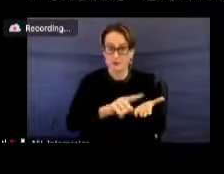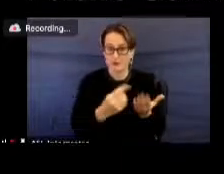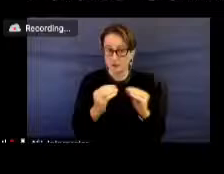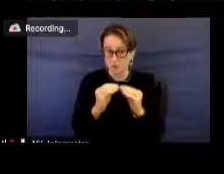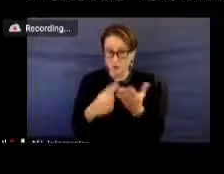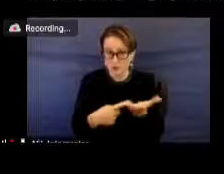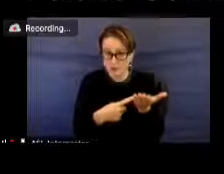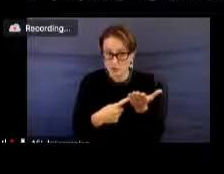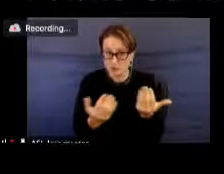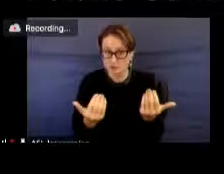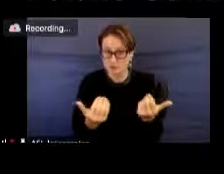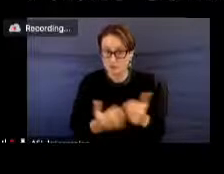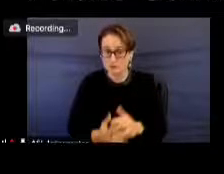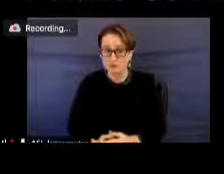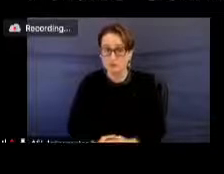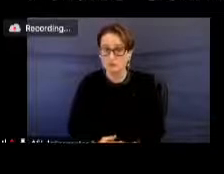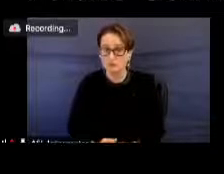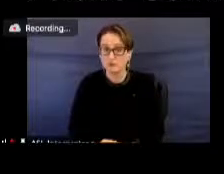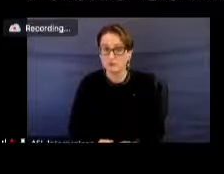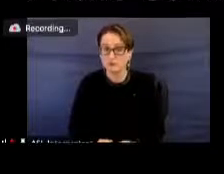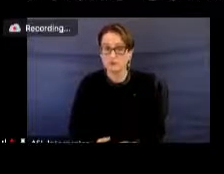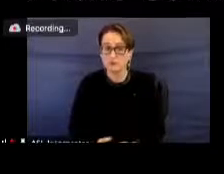that one?